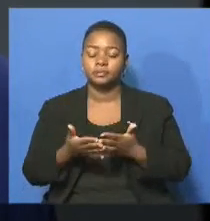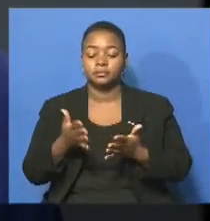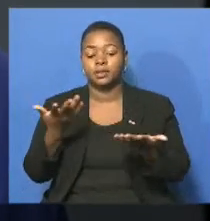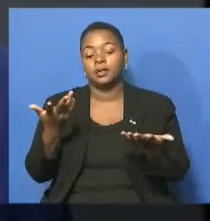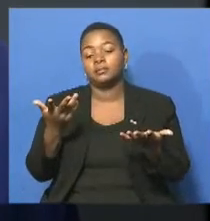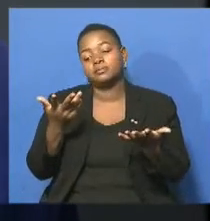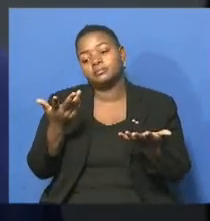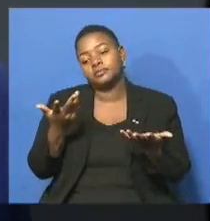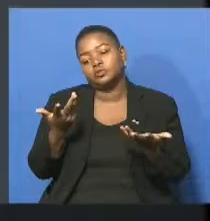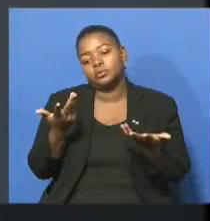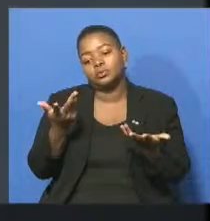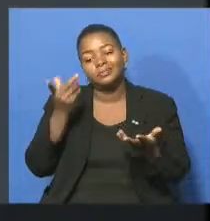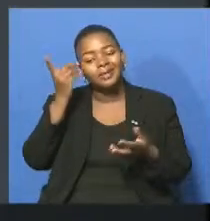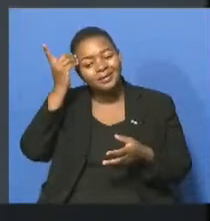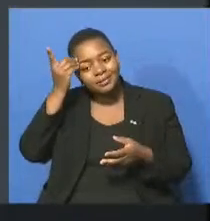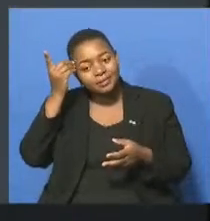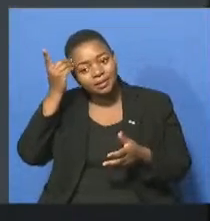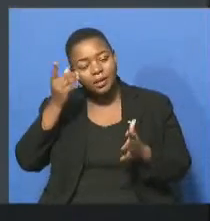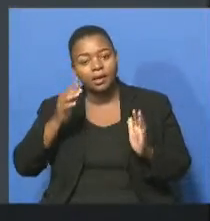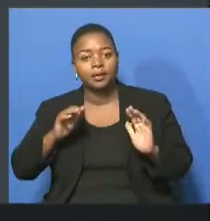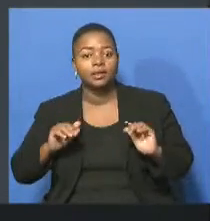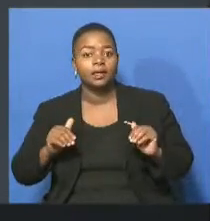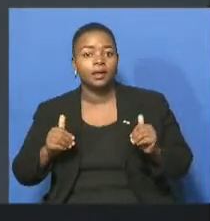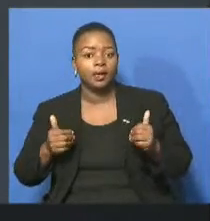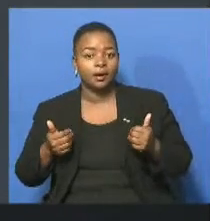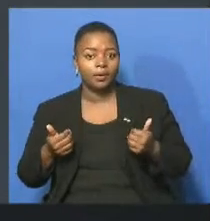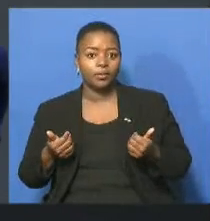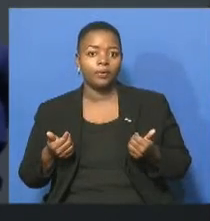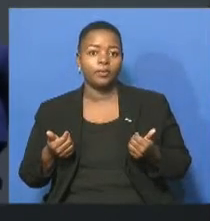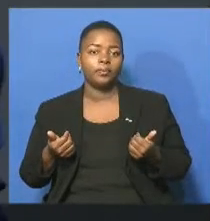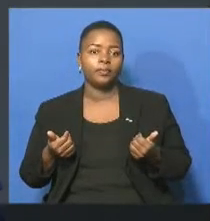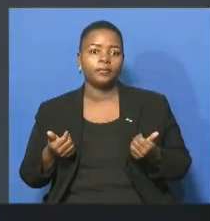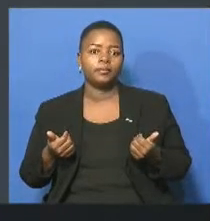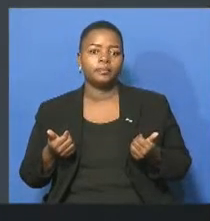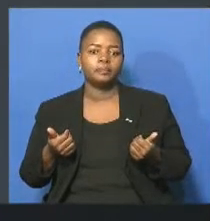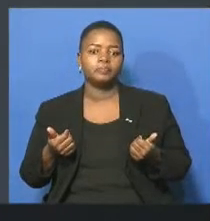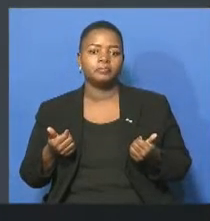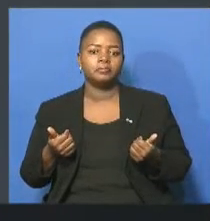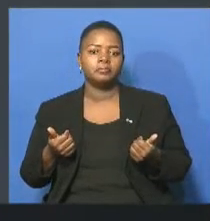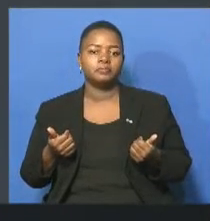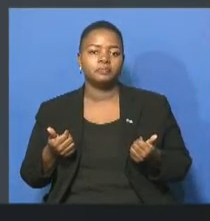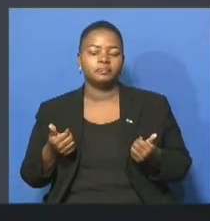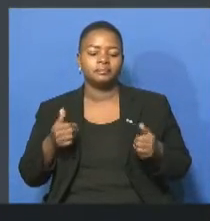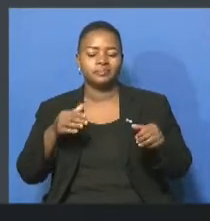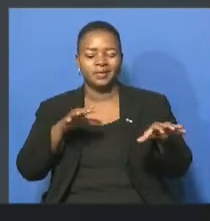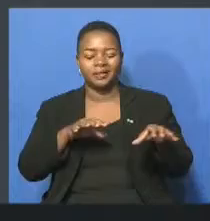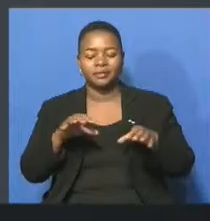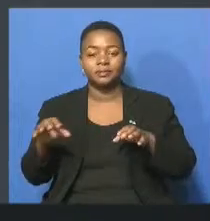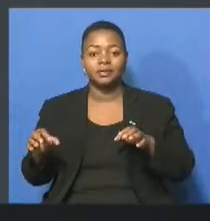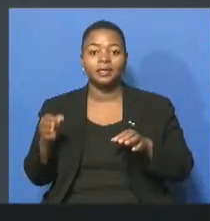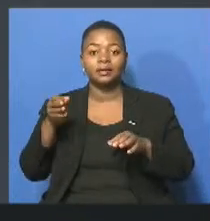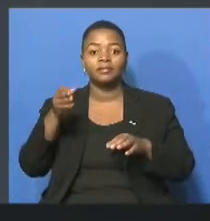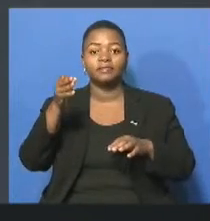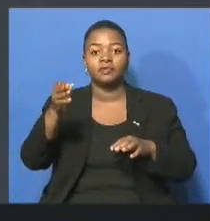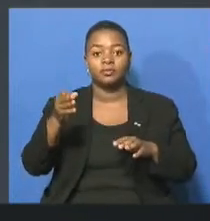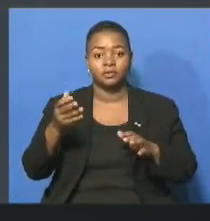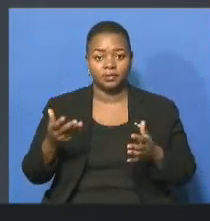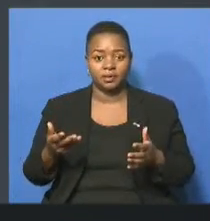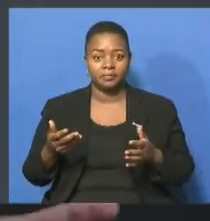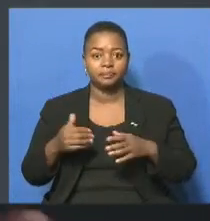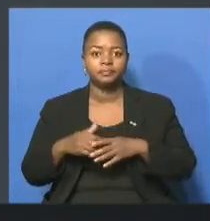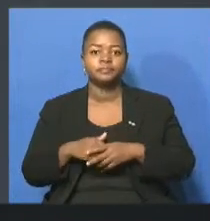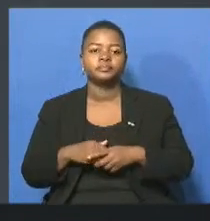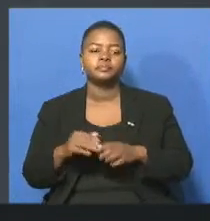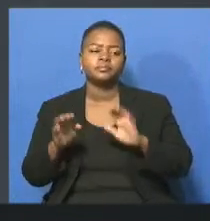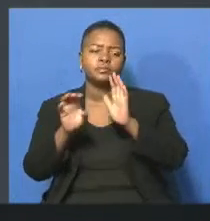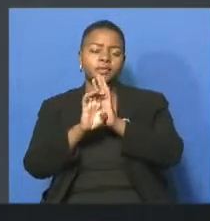determining the destiny of children.